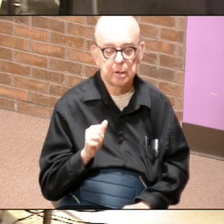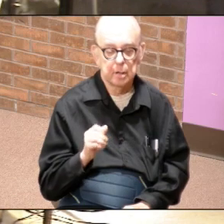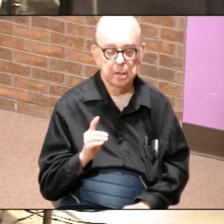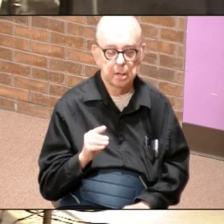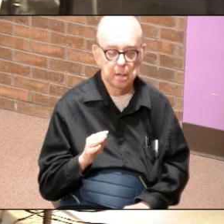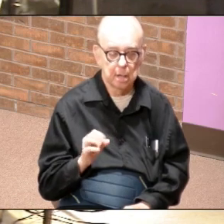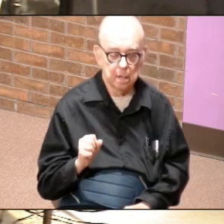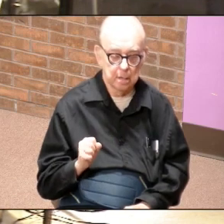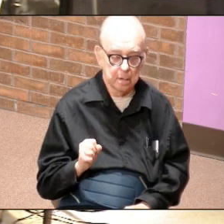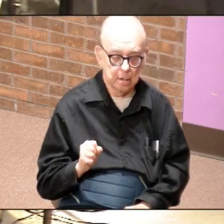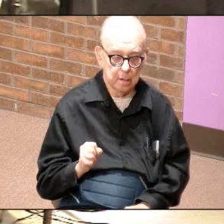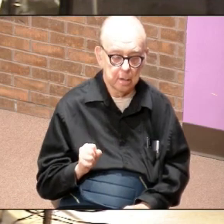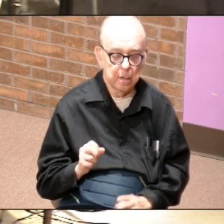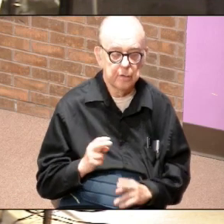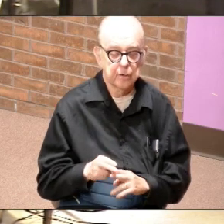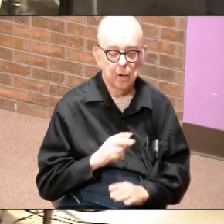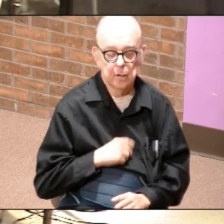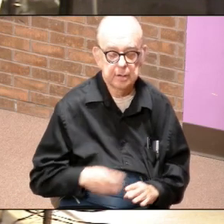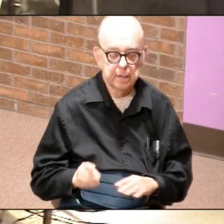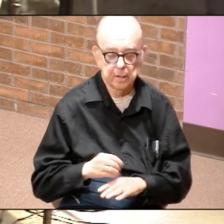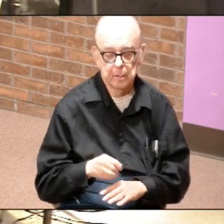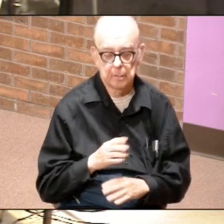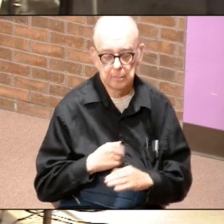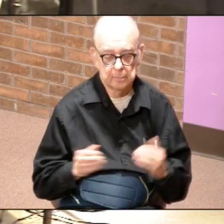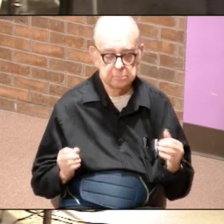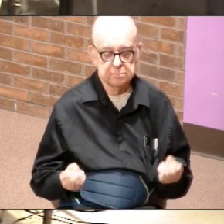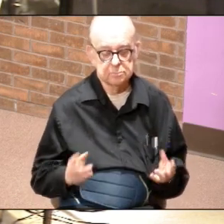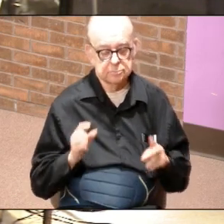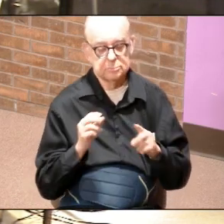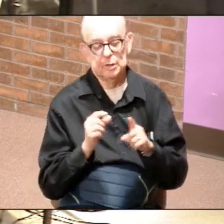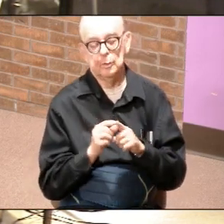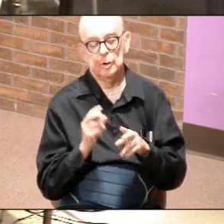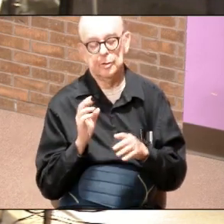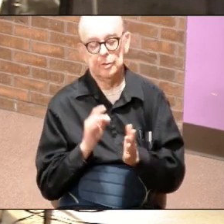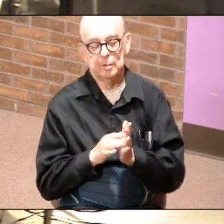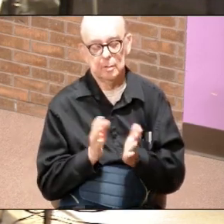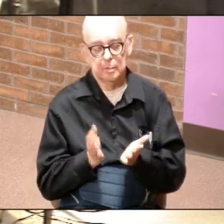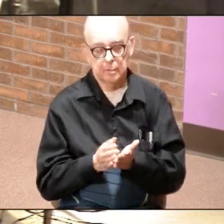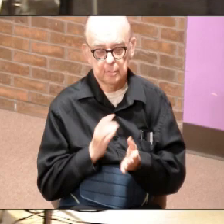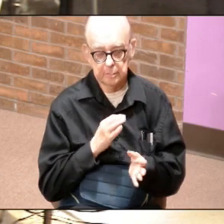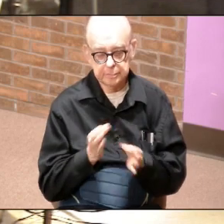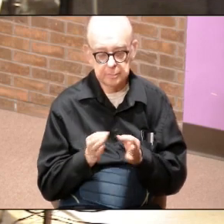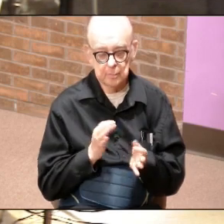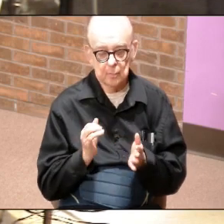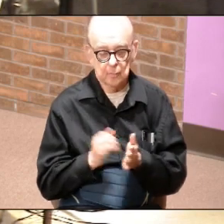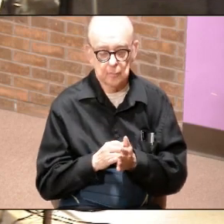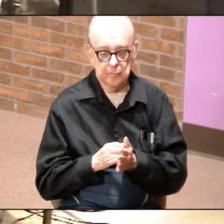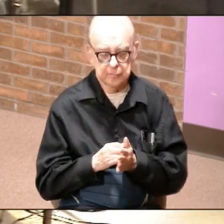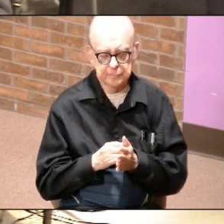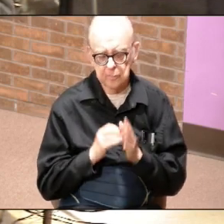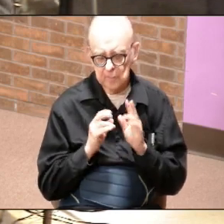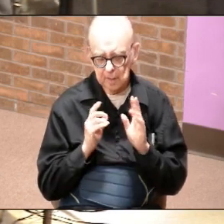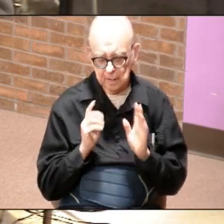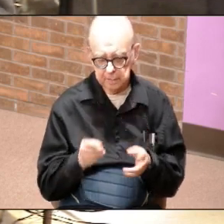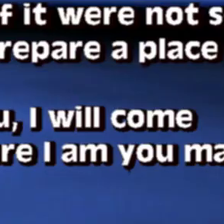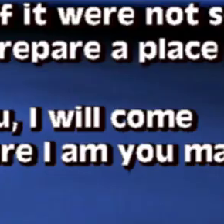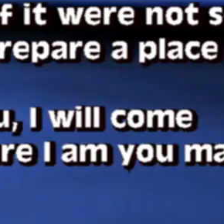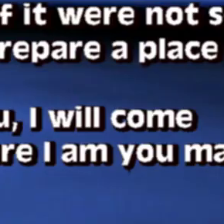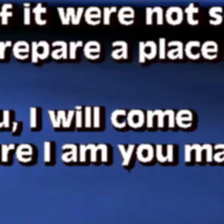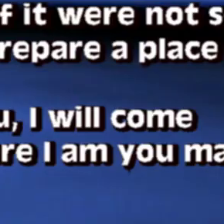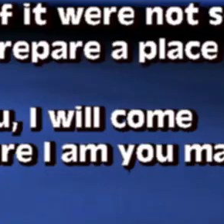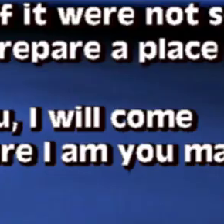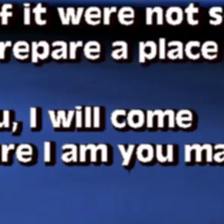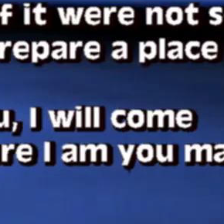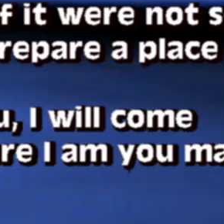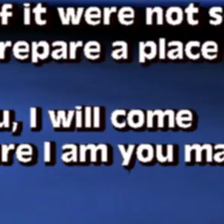It's also called the kingdom of heaven. And there's many terms in the Bible to describe that. But look what he said. There are many rooms